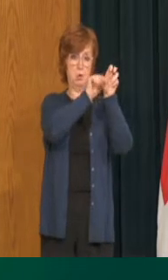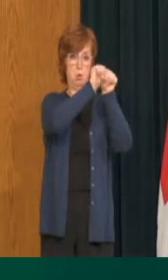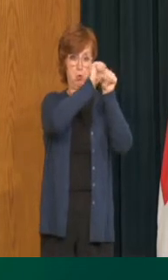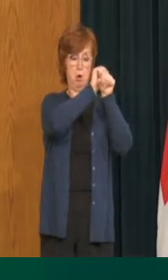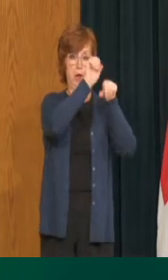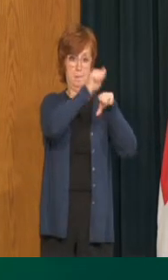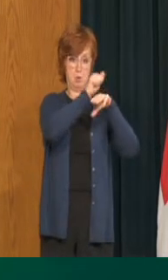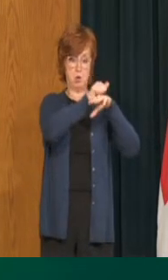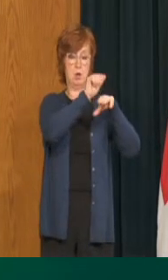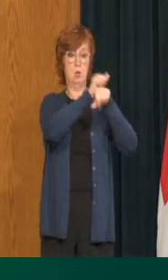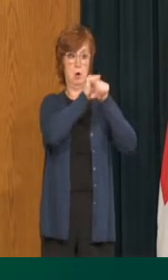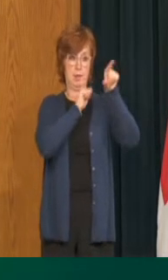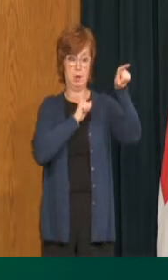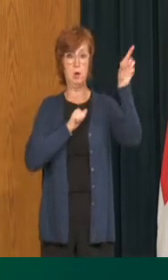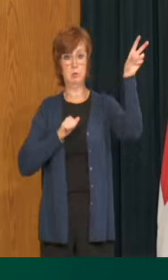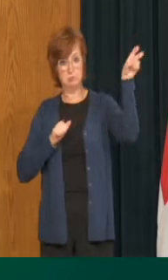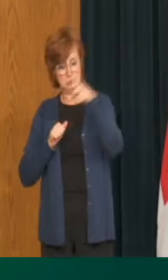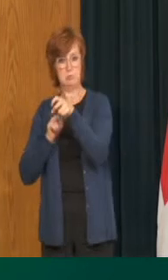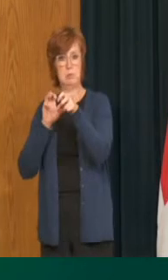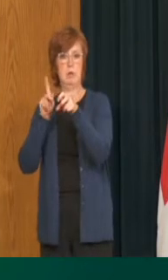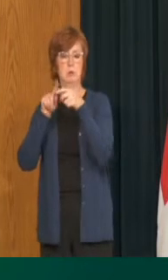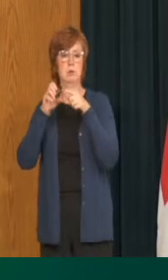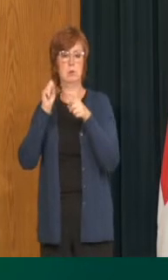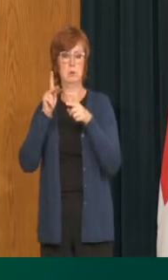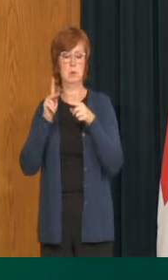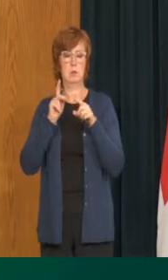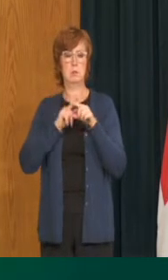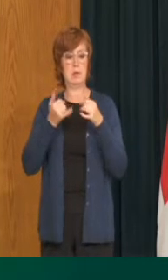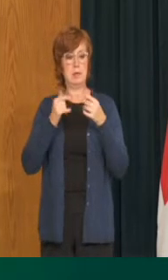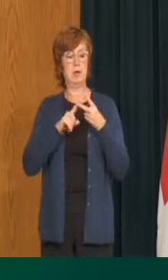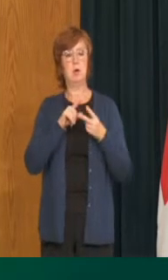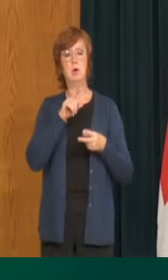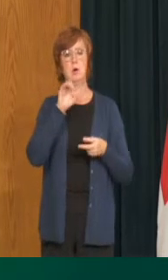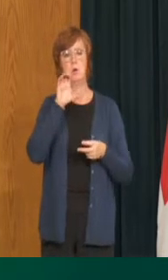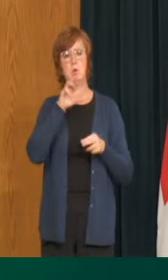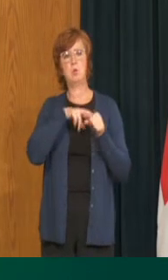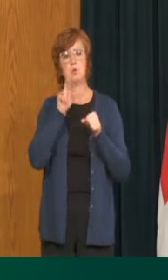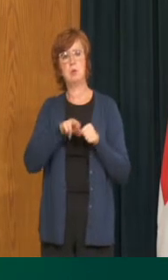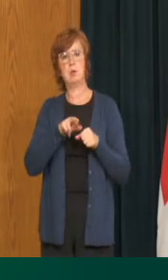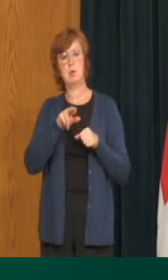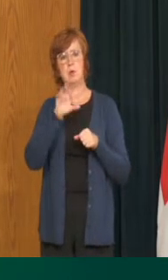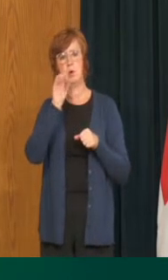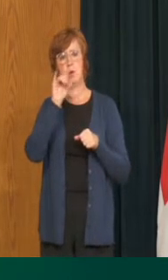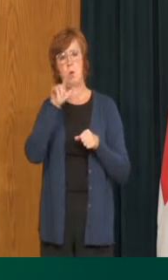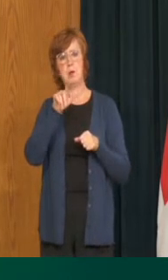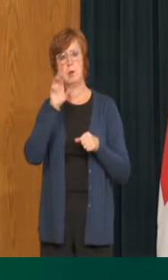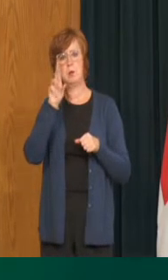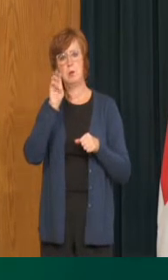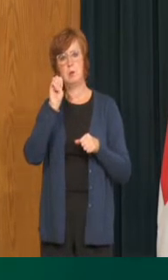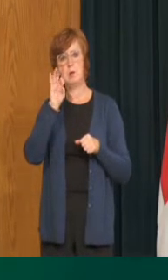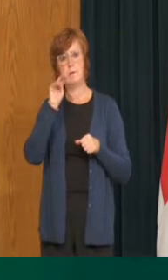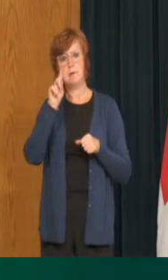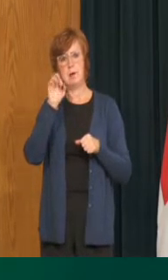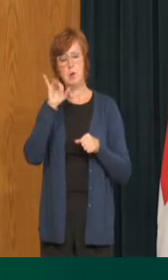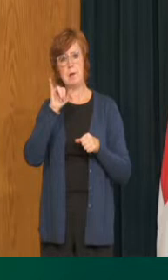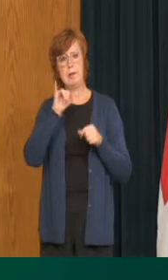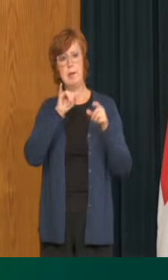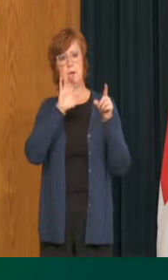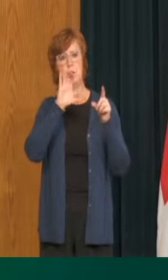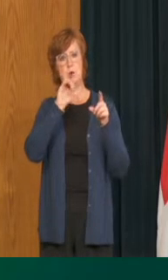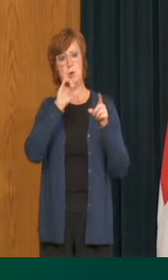is that public health has been working closely with the Co-op refinery in Regina and trying to get ahead through